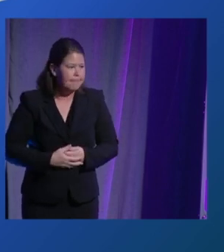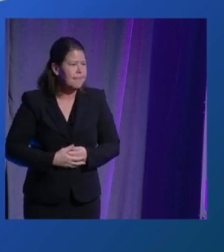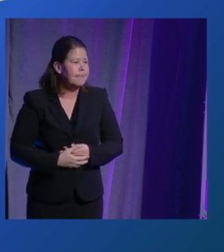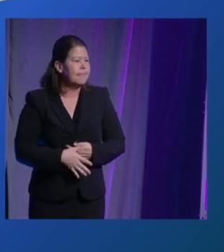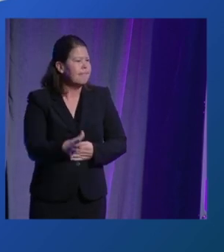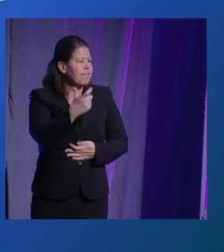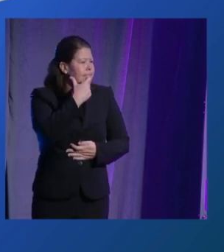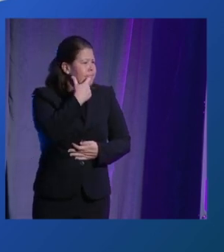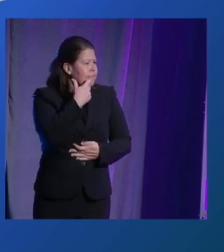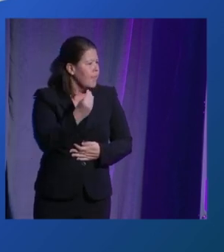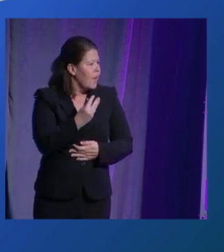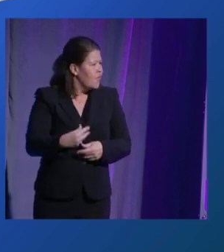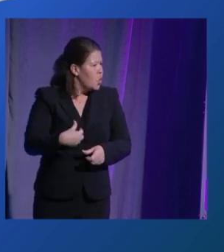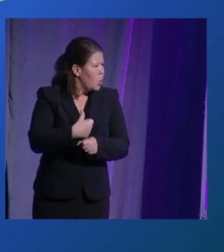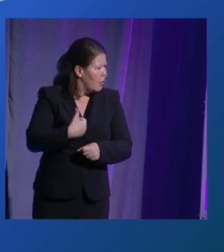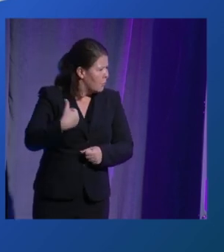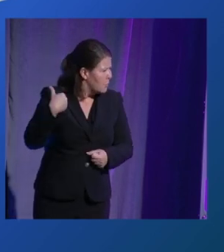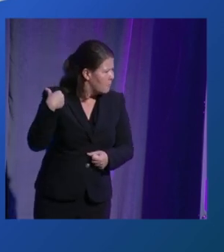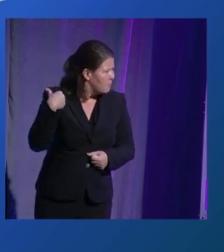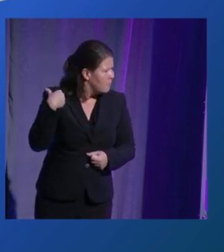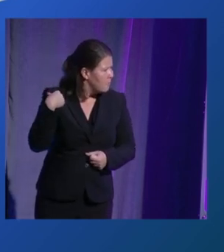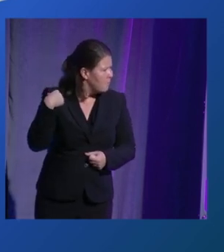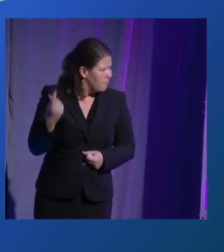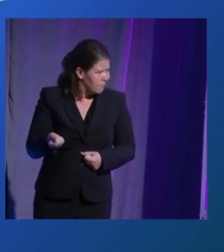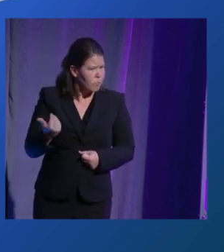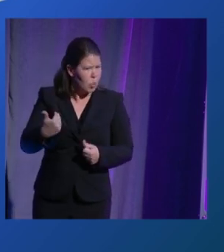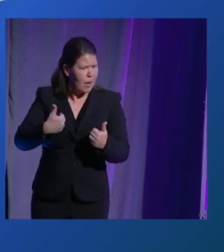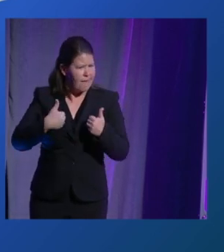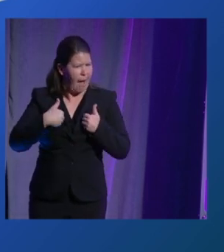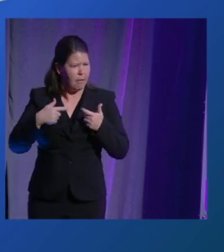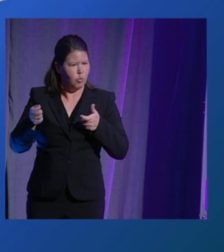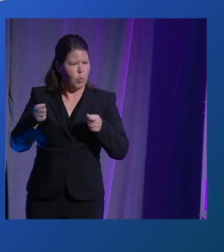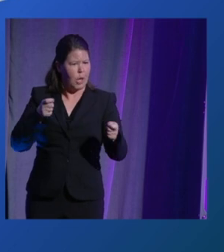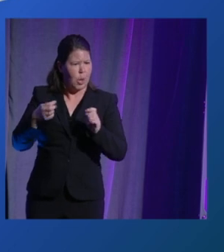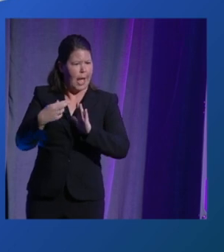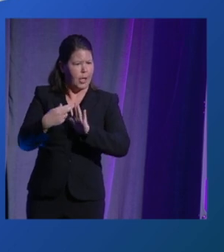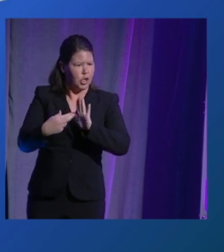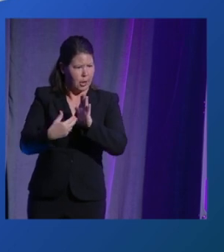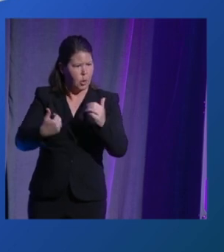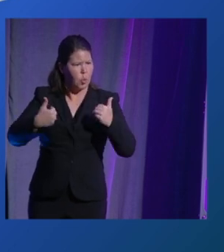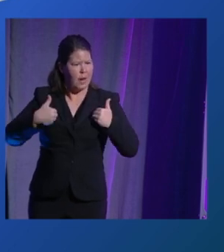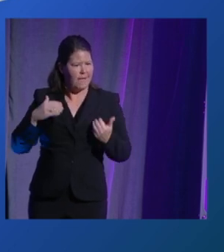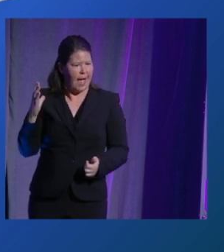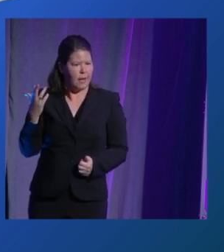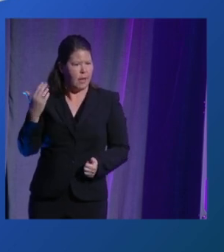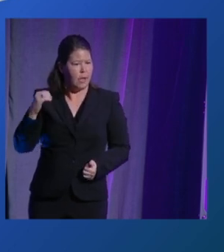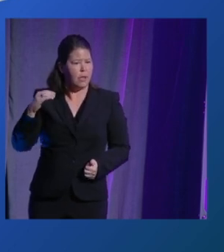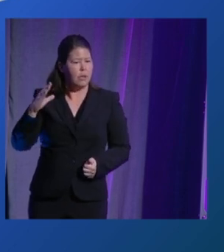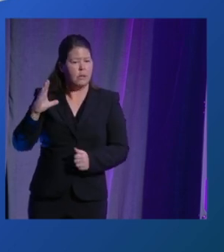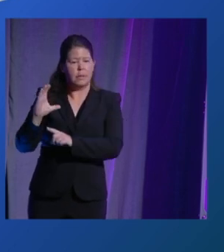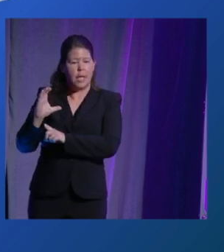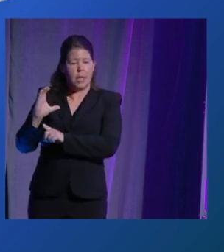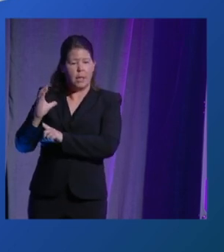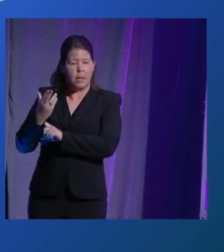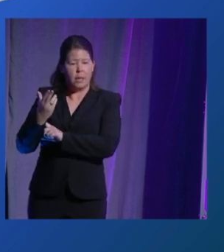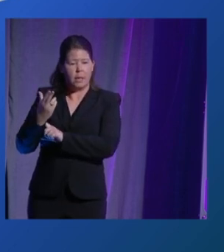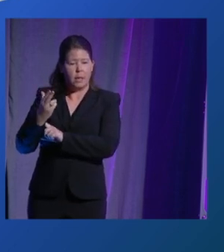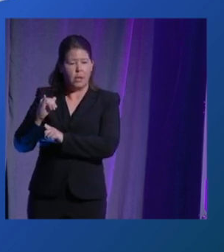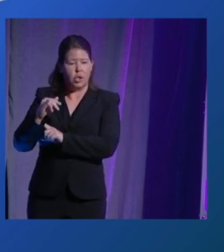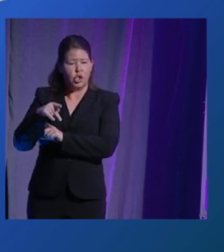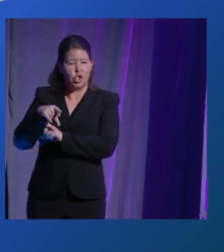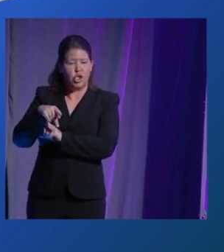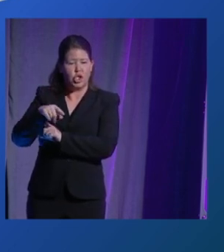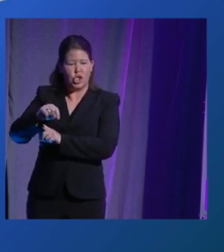last couple years are the is the chips act and then uh you know I think the uh White House and others are contemplating